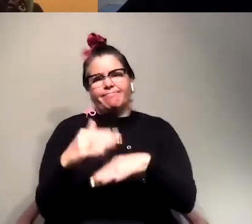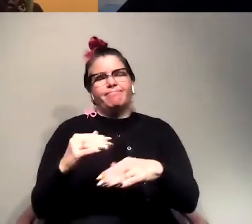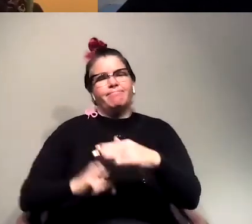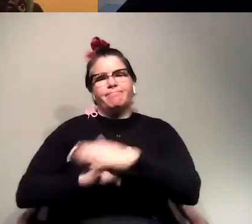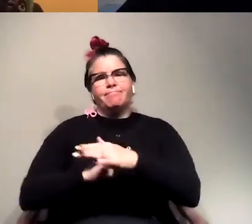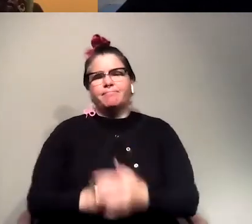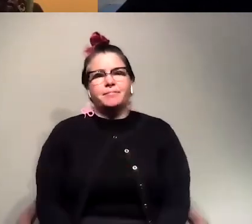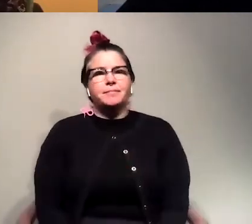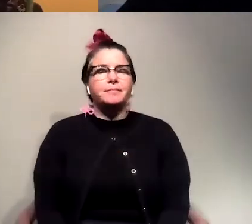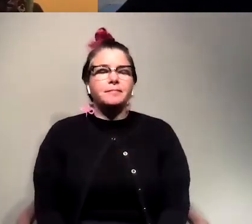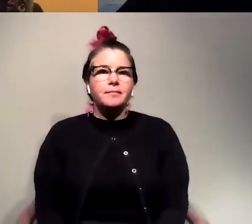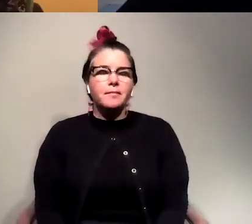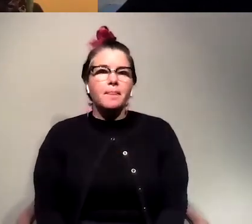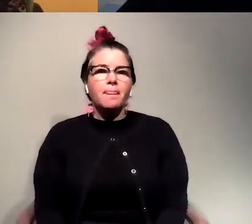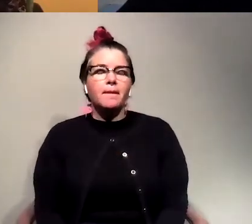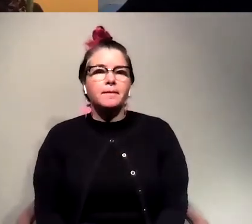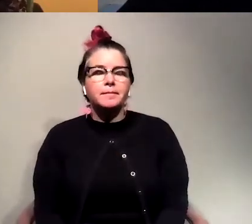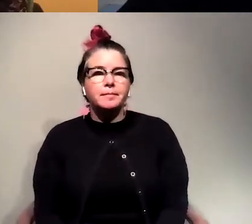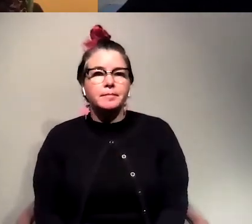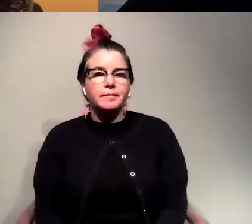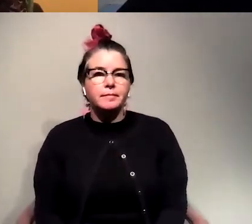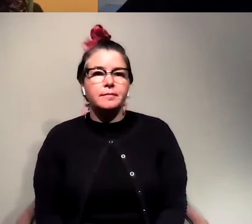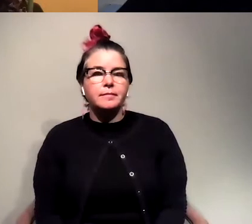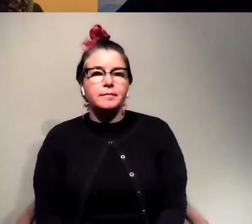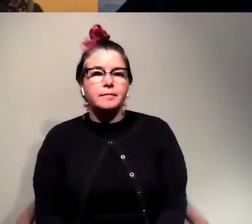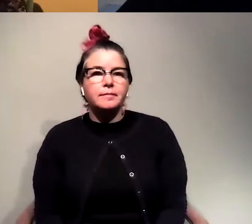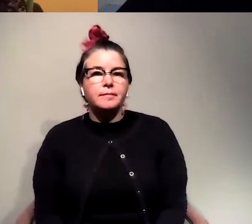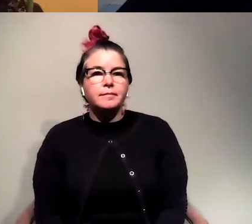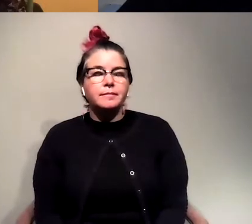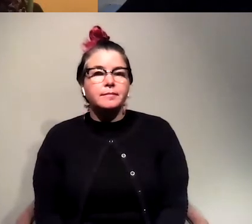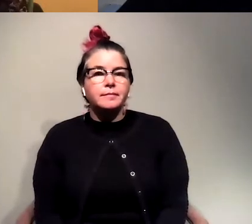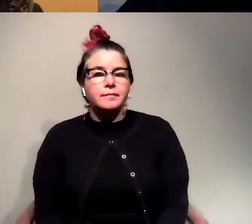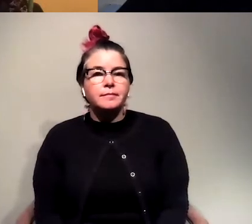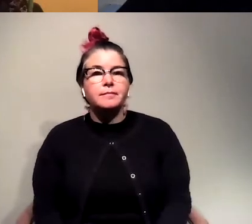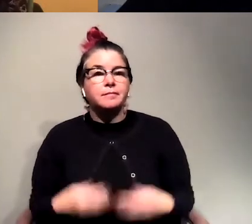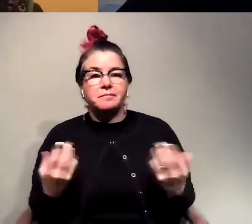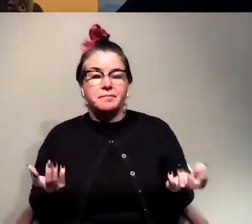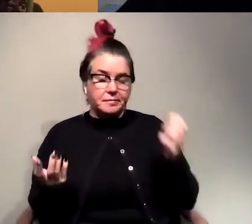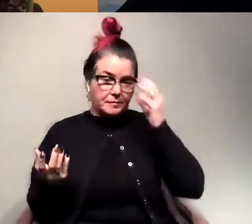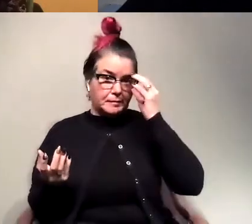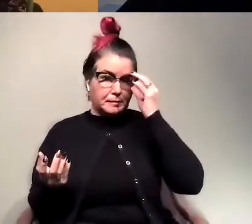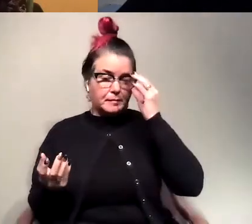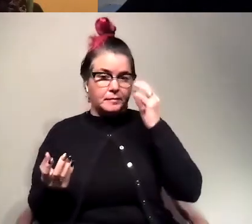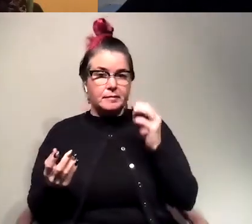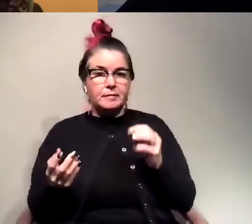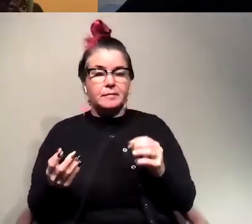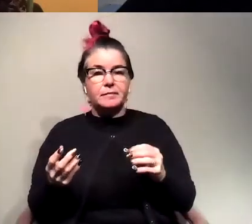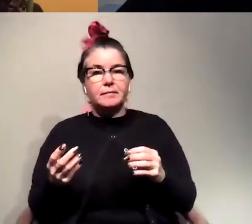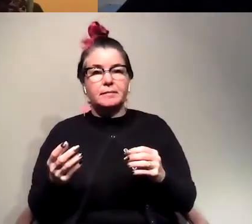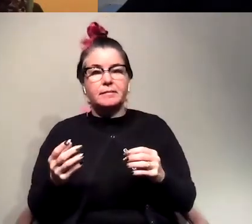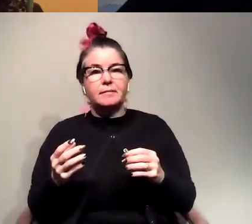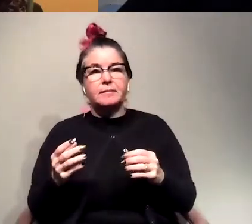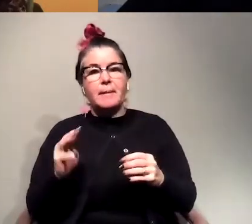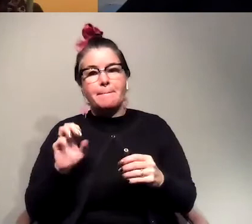uh, machine learning algorithms really can't do. You know, Meal delivery is another one of those.